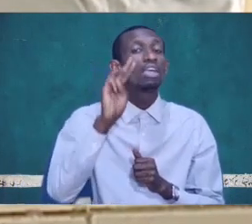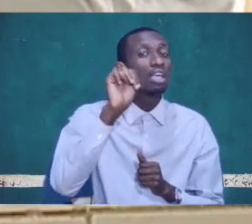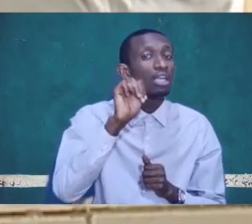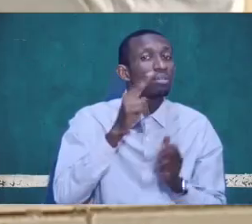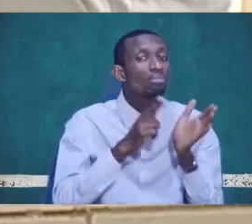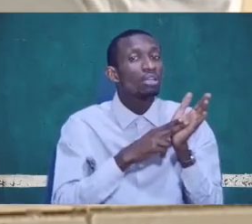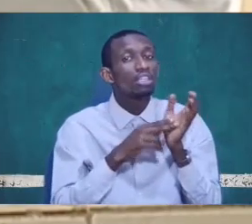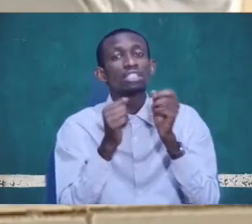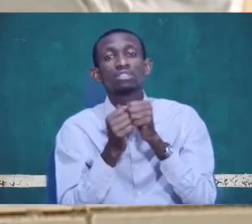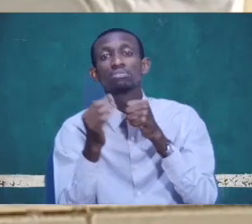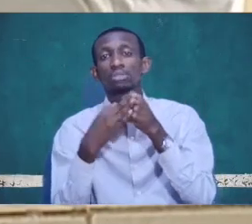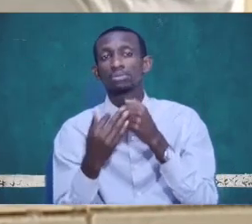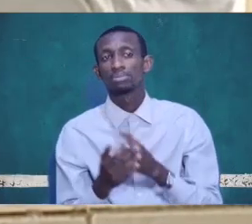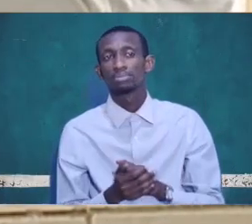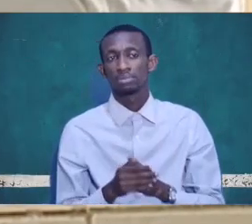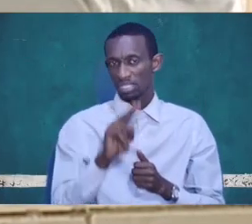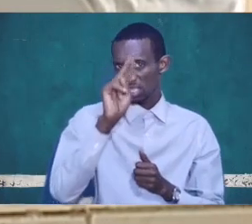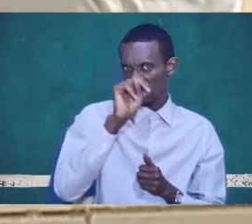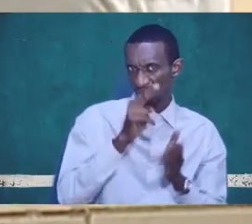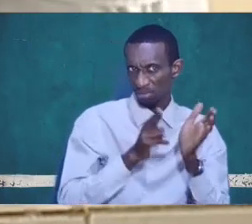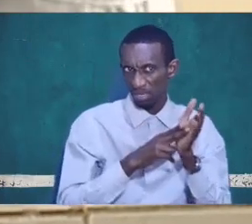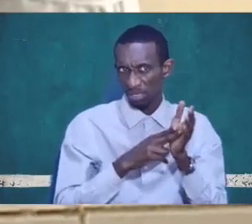18. N, 32.